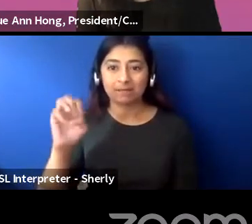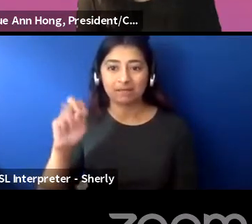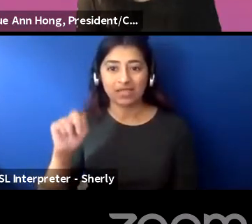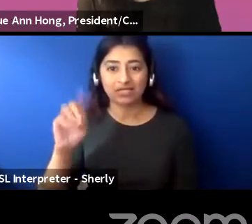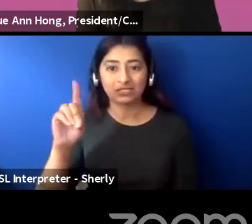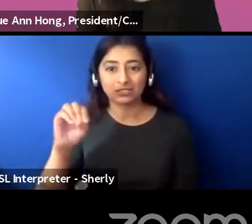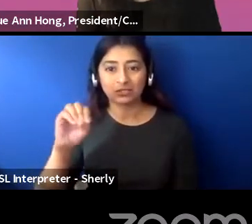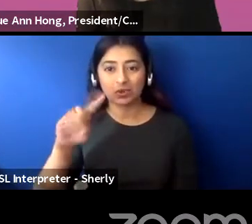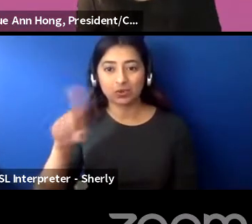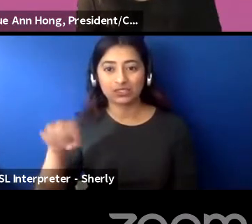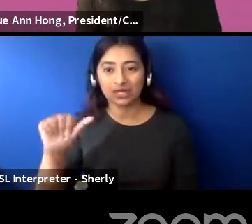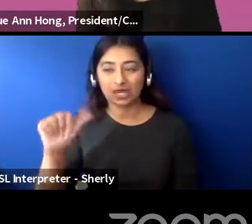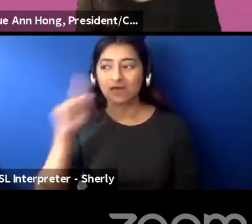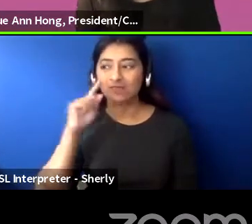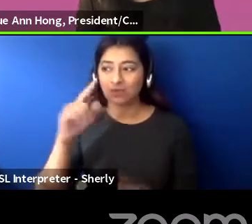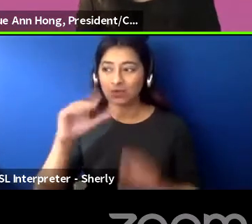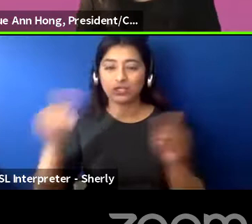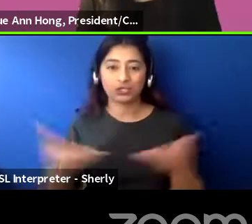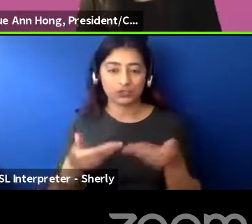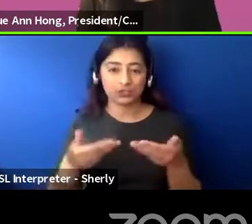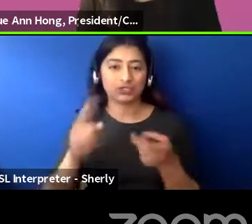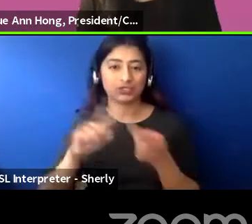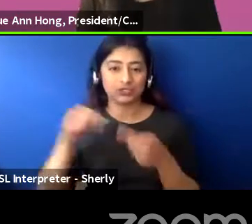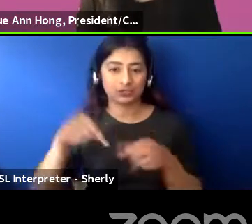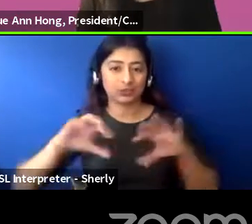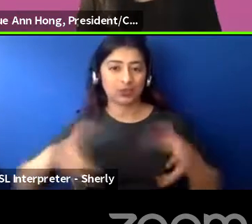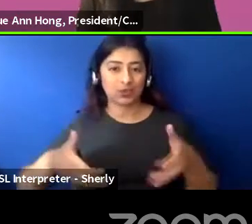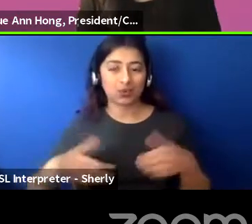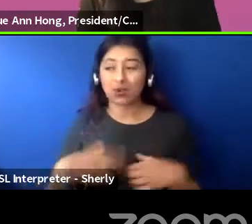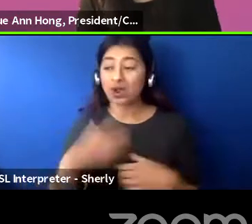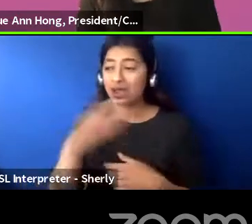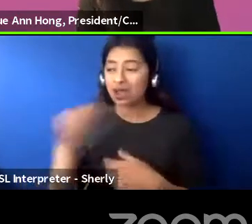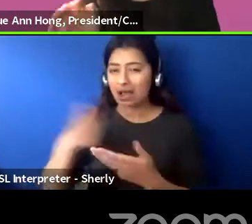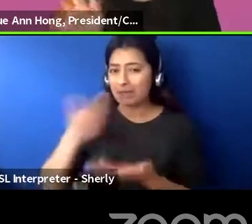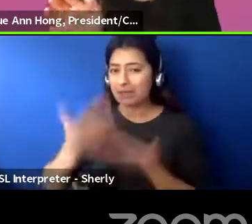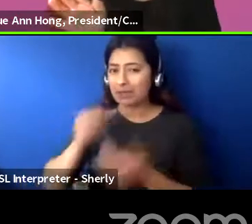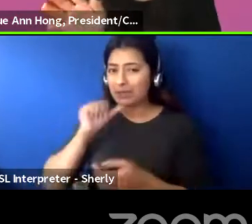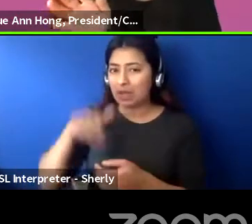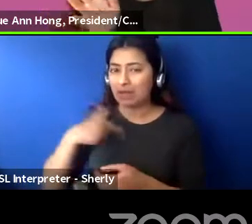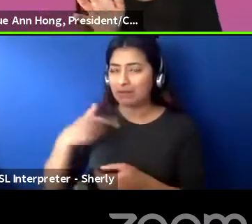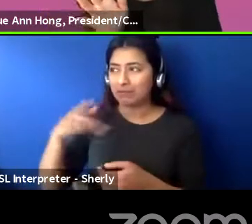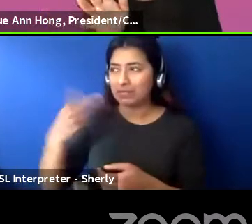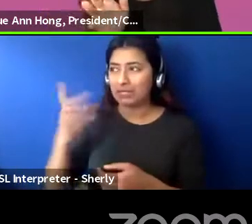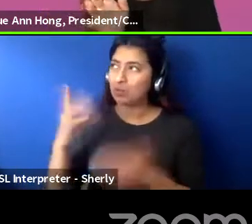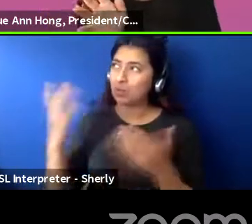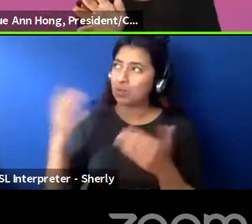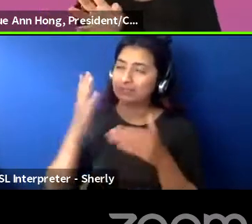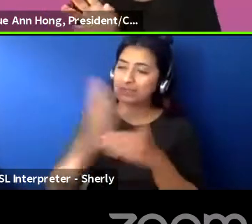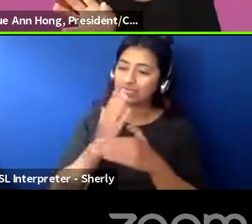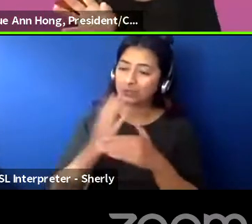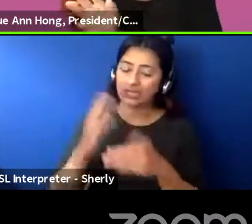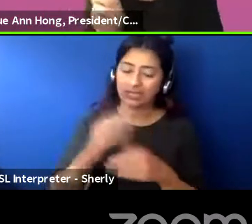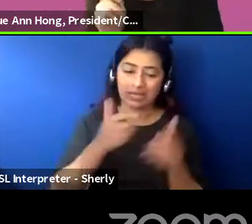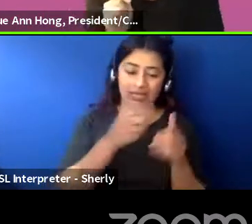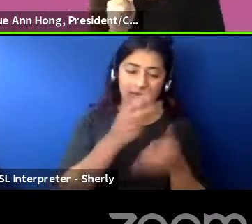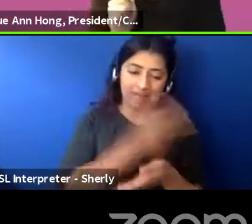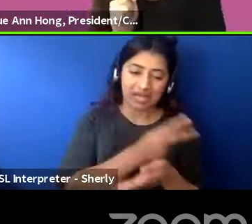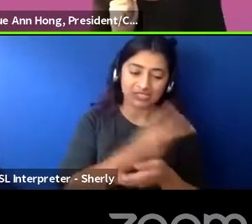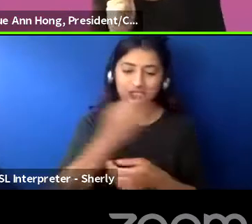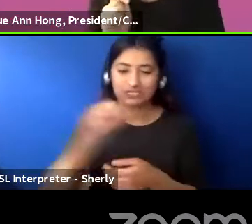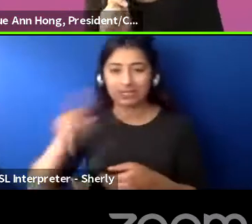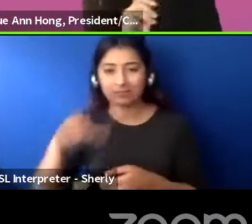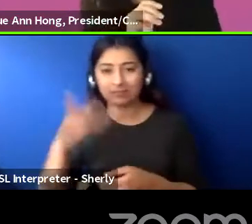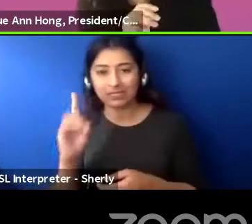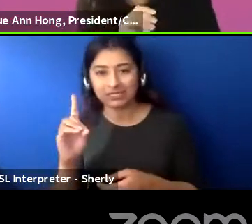cohort. Thank you so much. And I may not have a PhD. I don't know what's in between a master's and a PhD in texting, but I think that's what